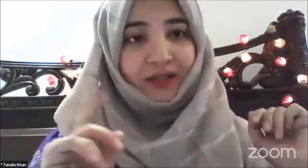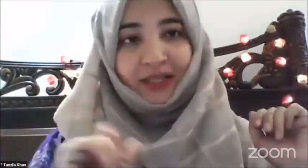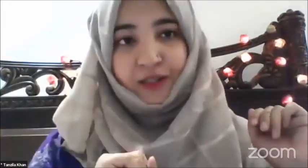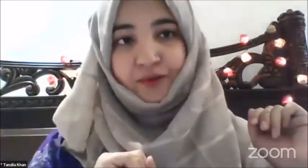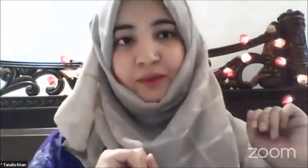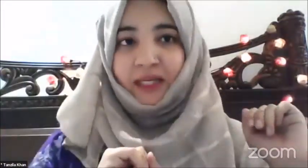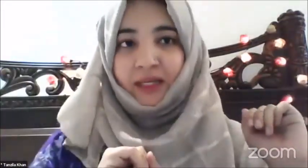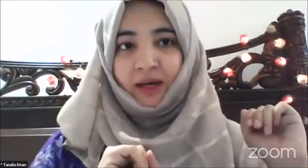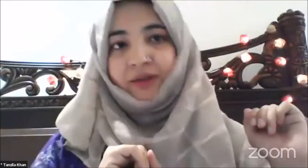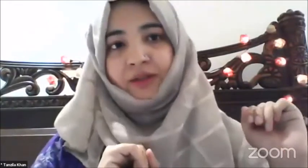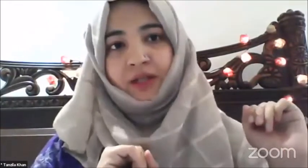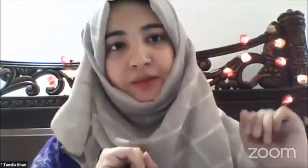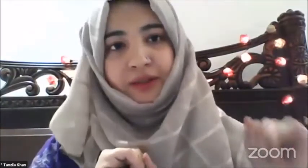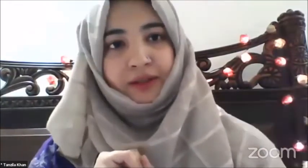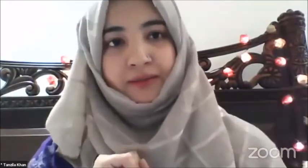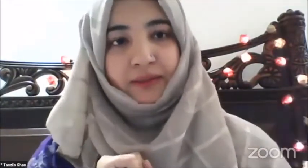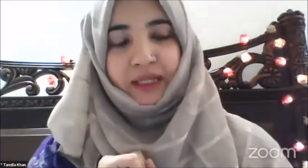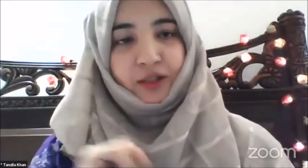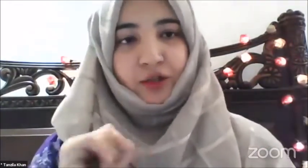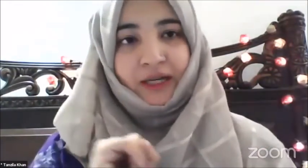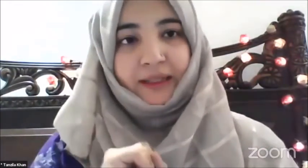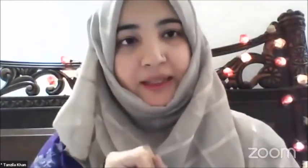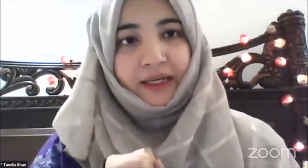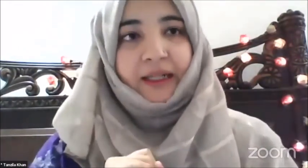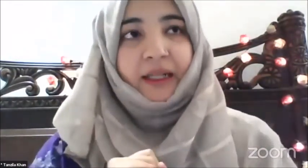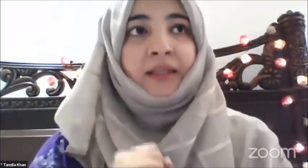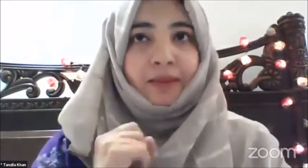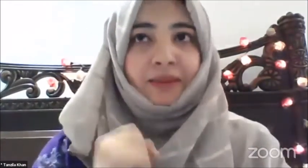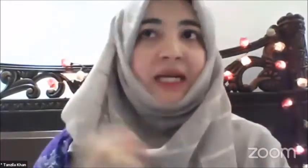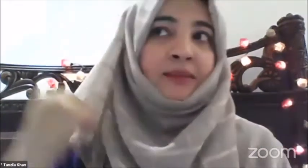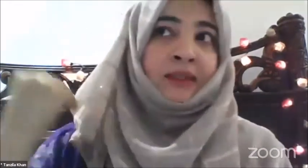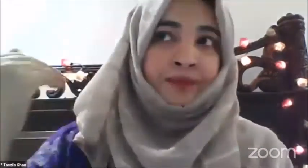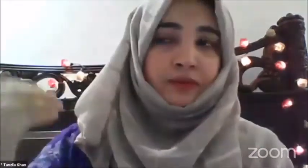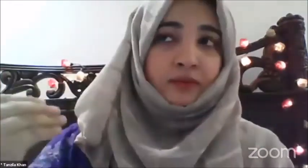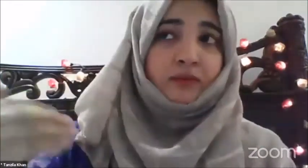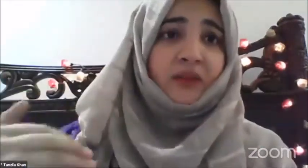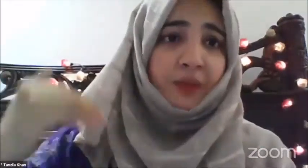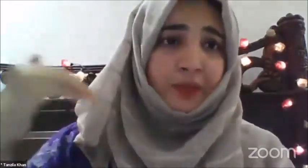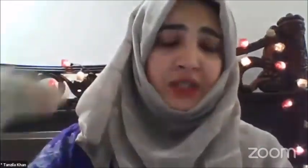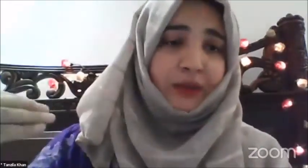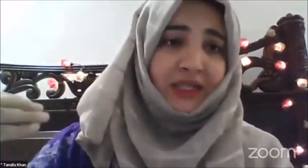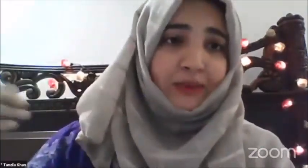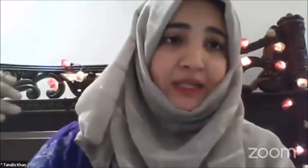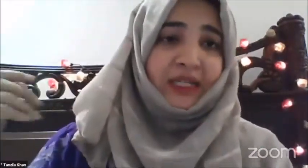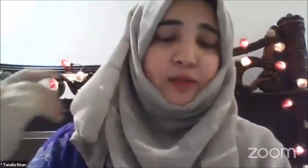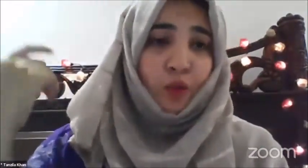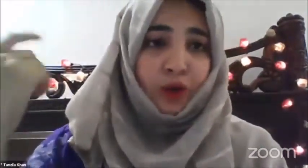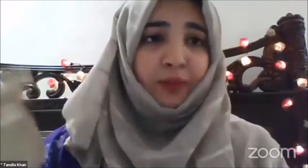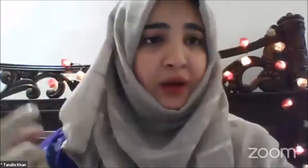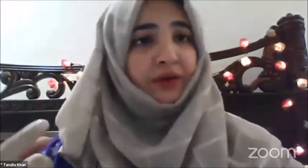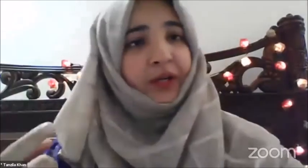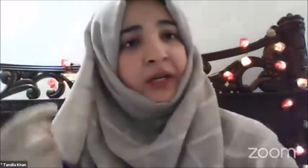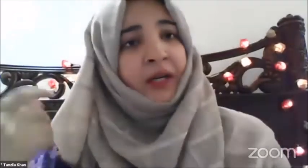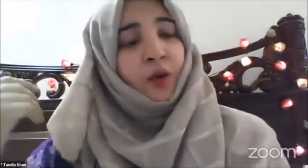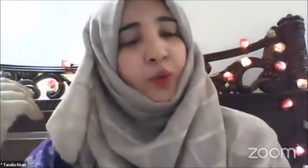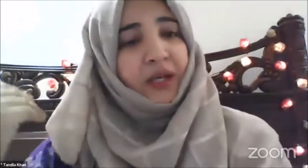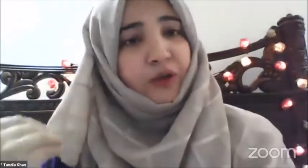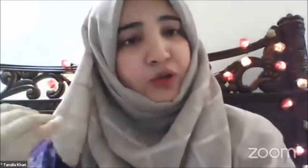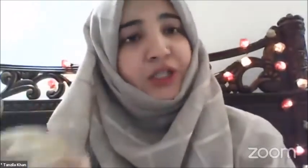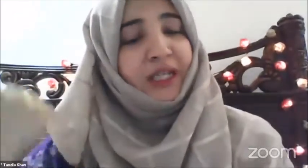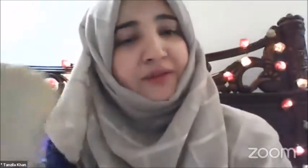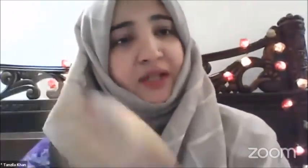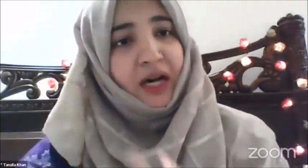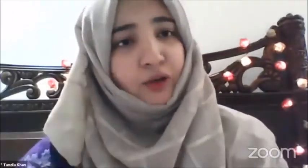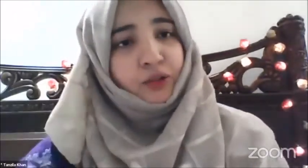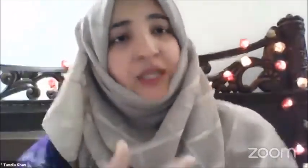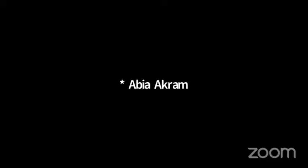not the case for many others out there. It's not like that. I think sometimes a person with disability is more empowered when he or